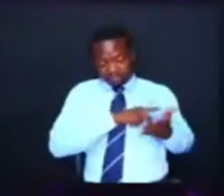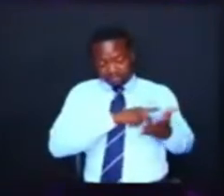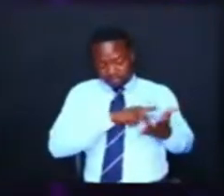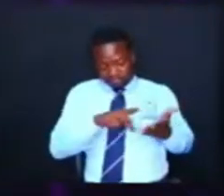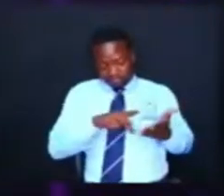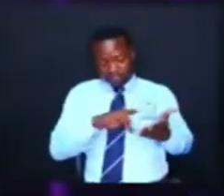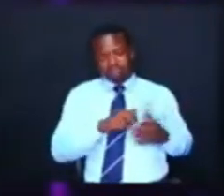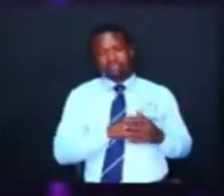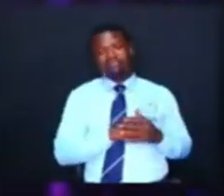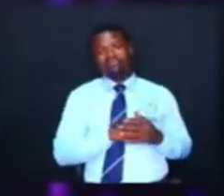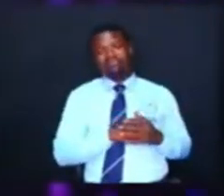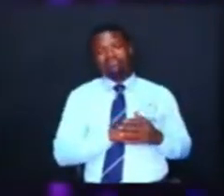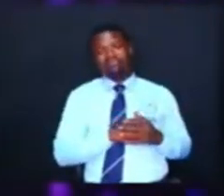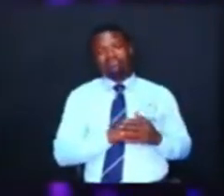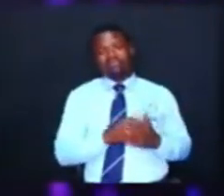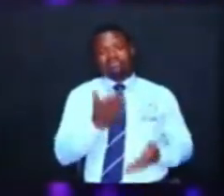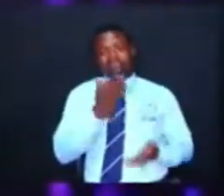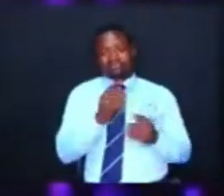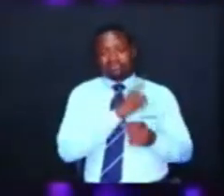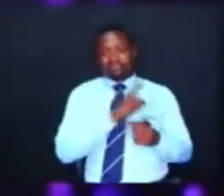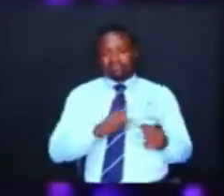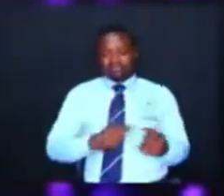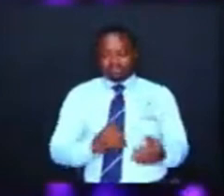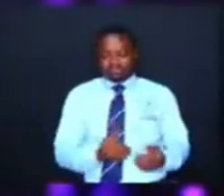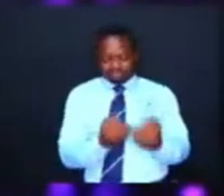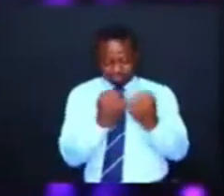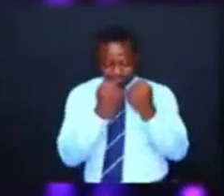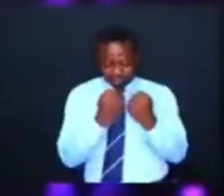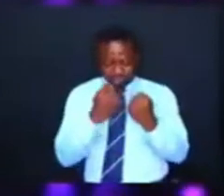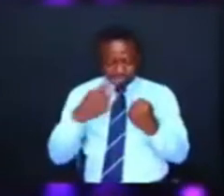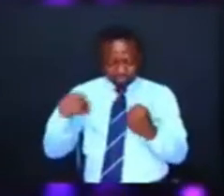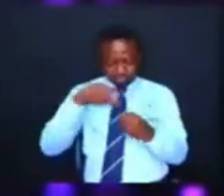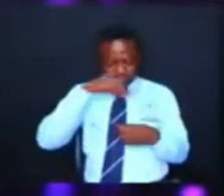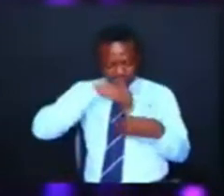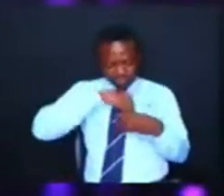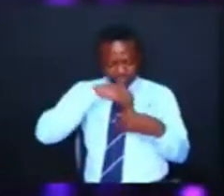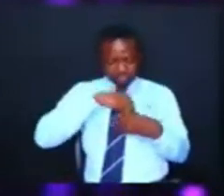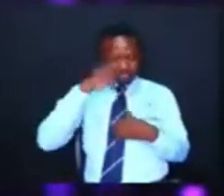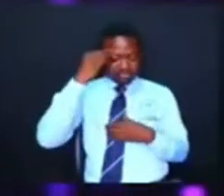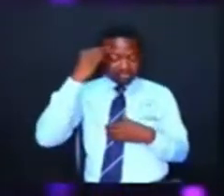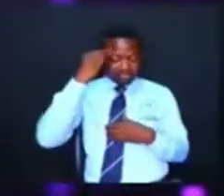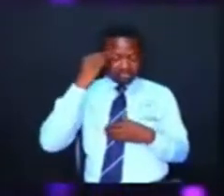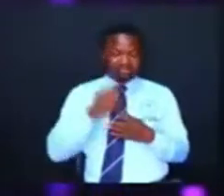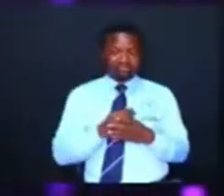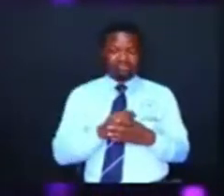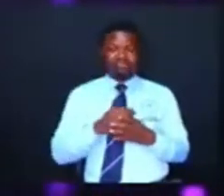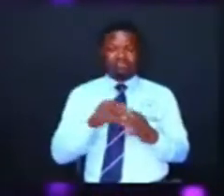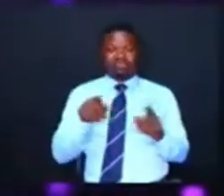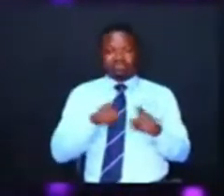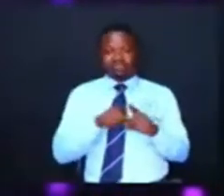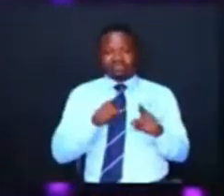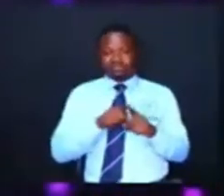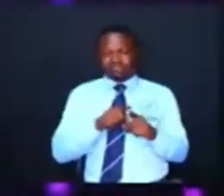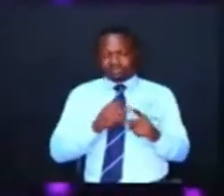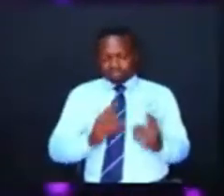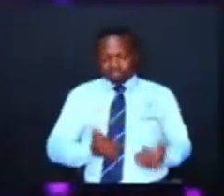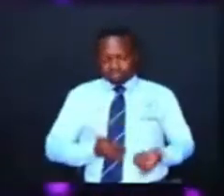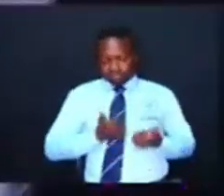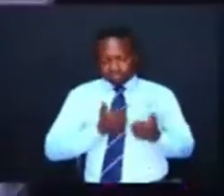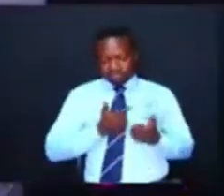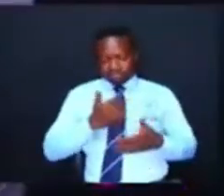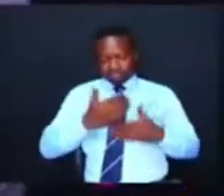pure. May the Lord strengthen you in your inner man. So as we travel on the road of